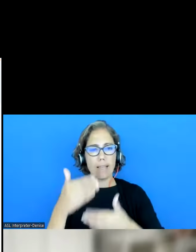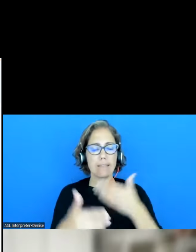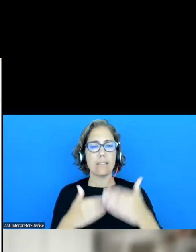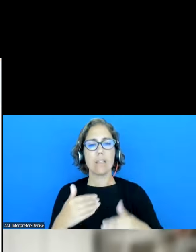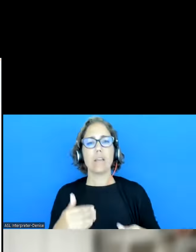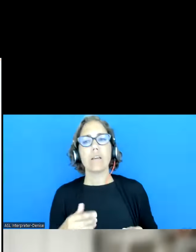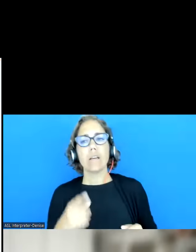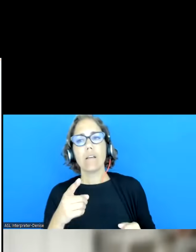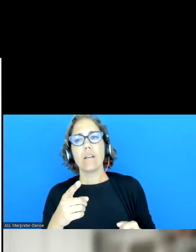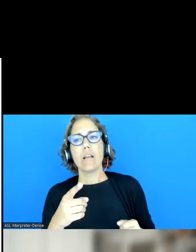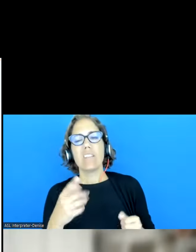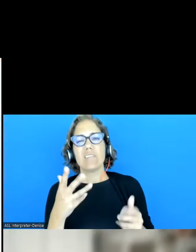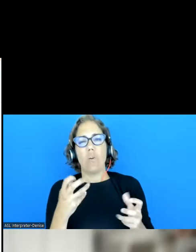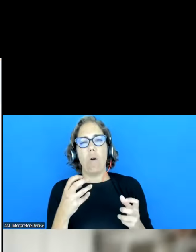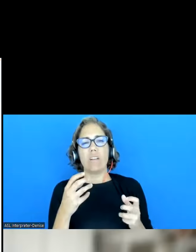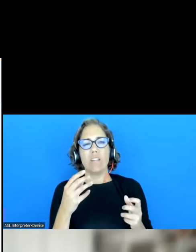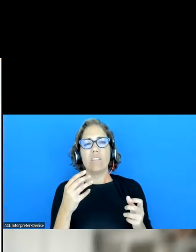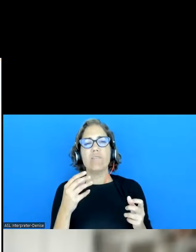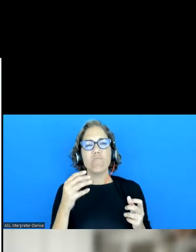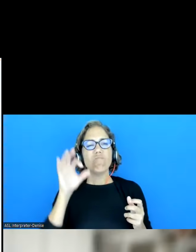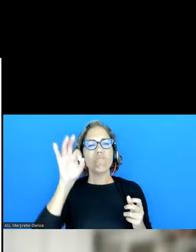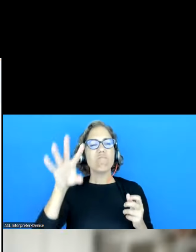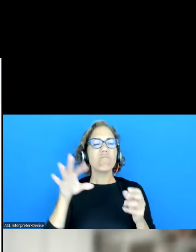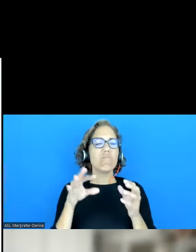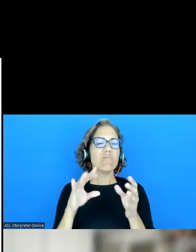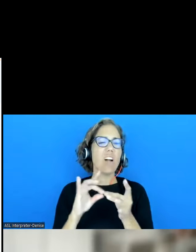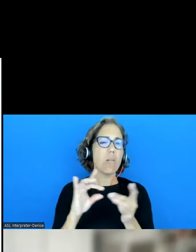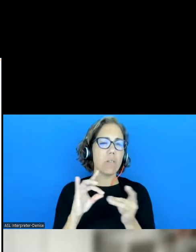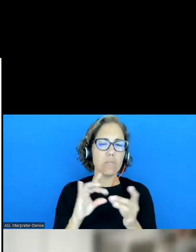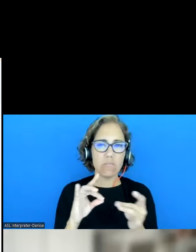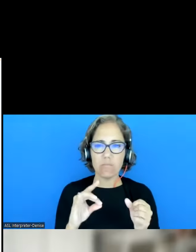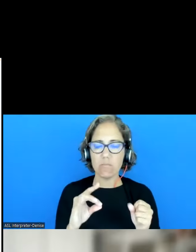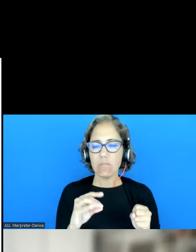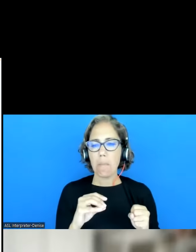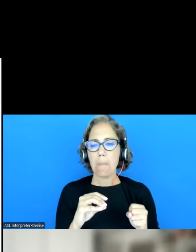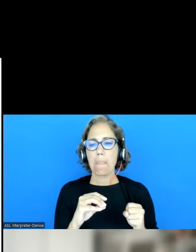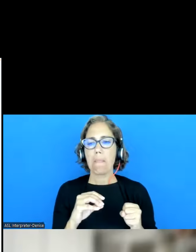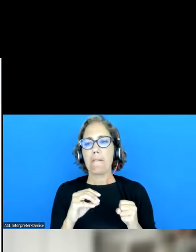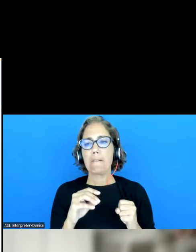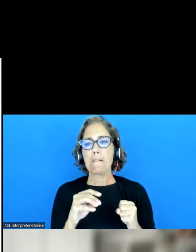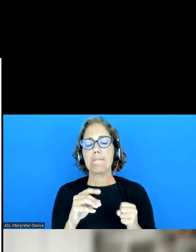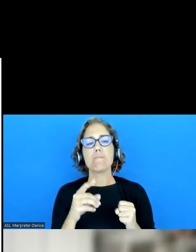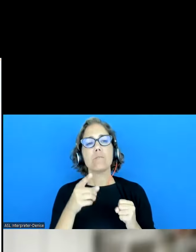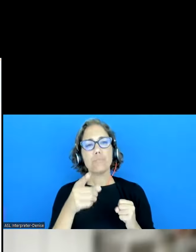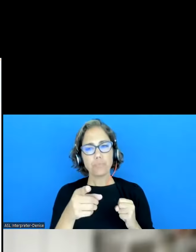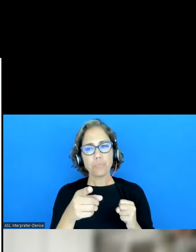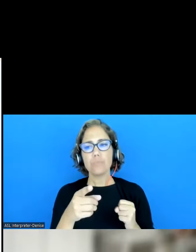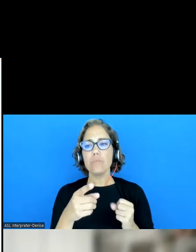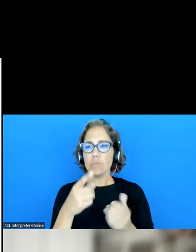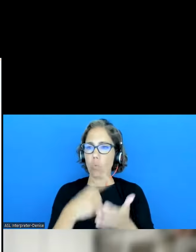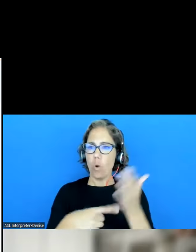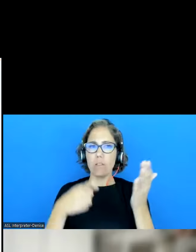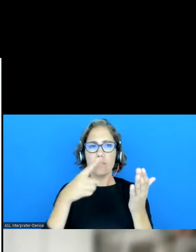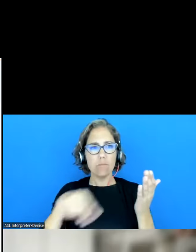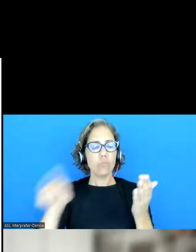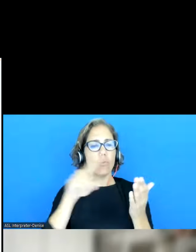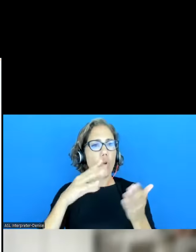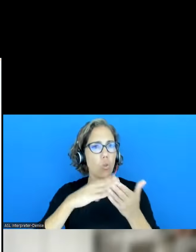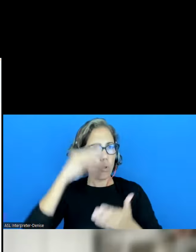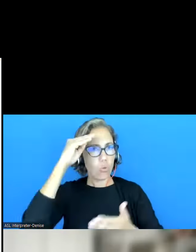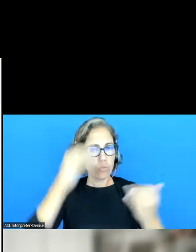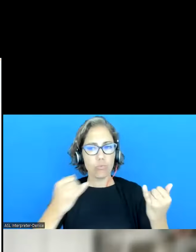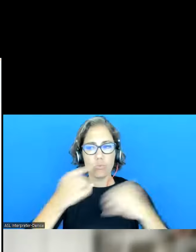just making a comment around what you have been hearing from us today. So I